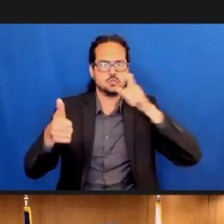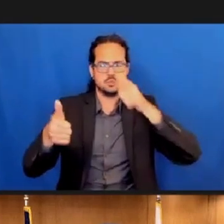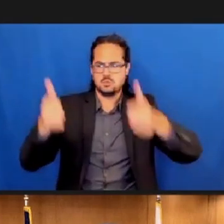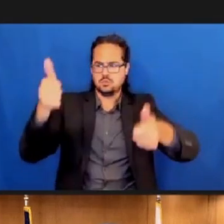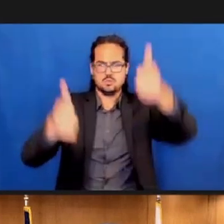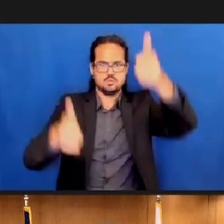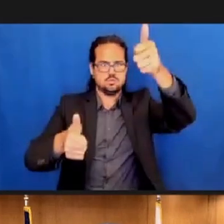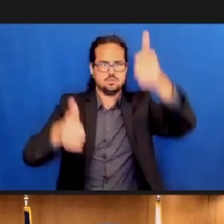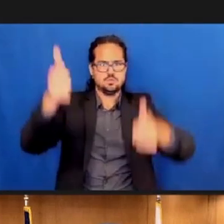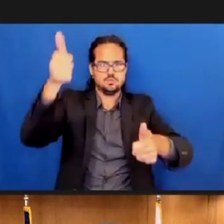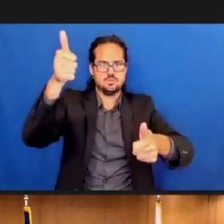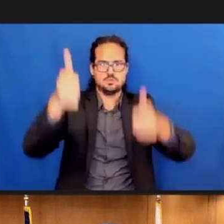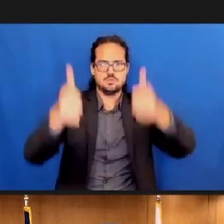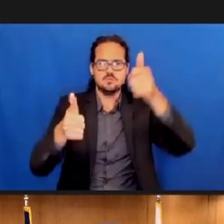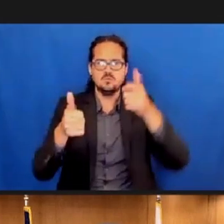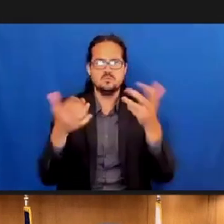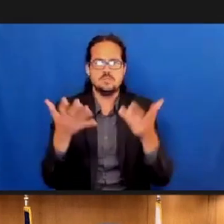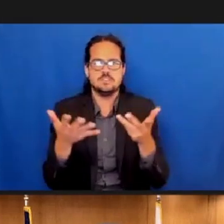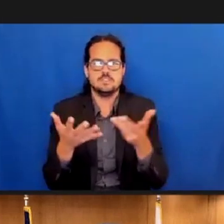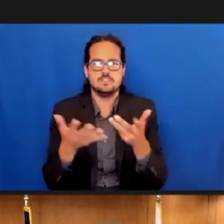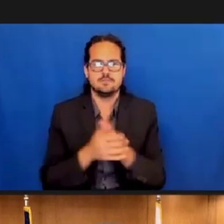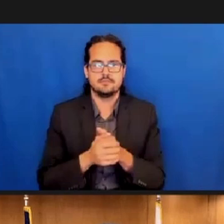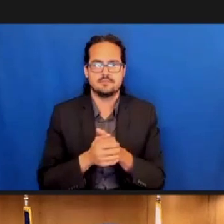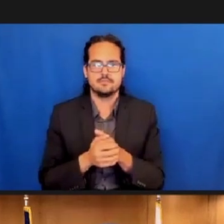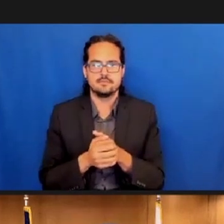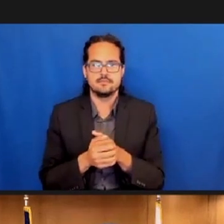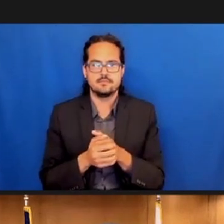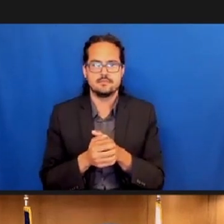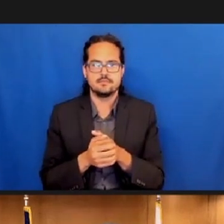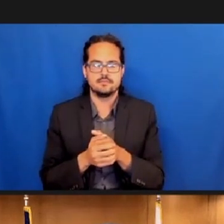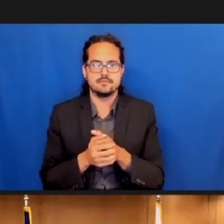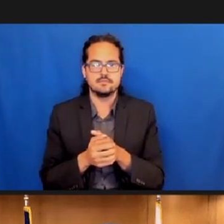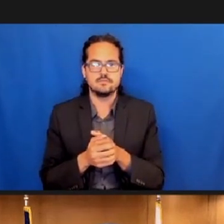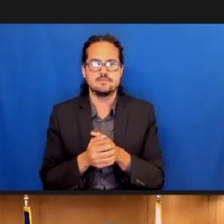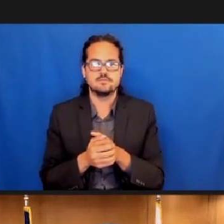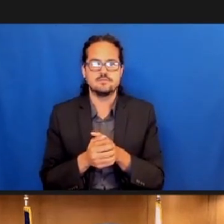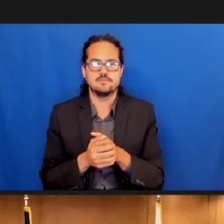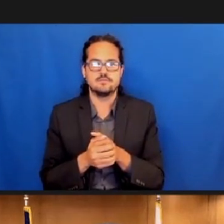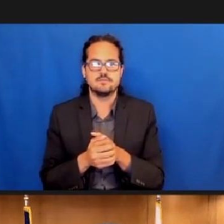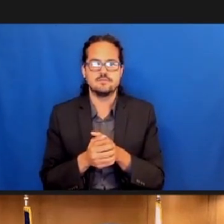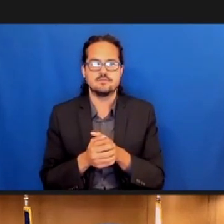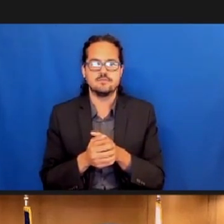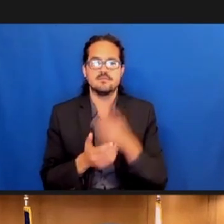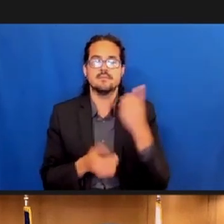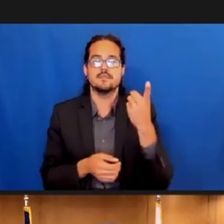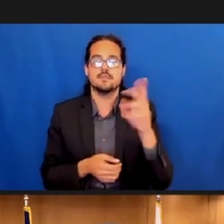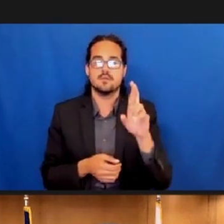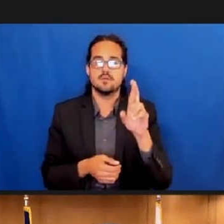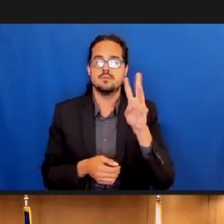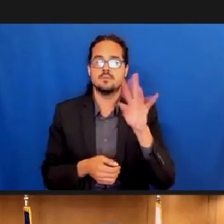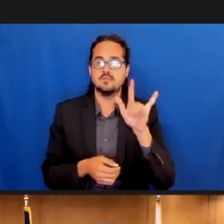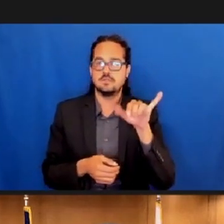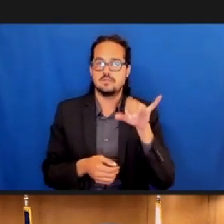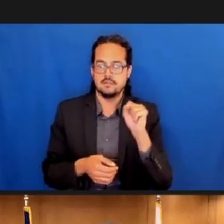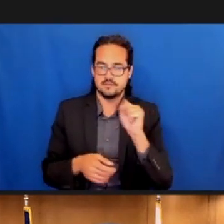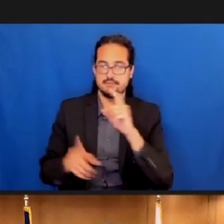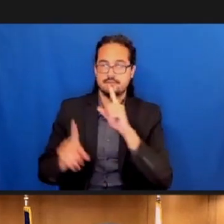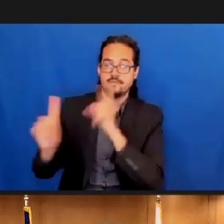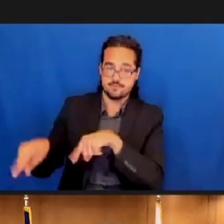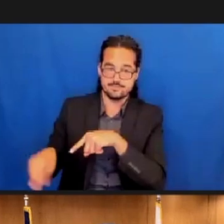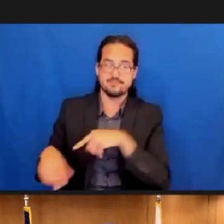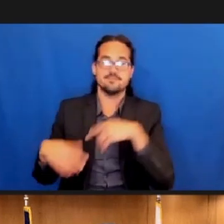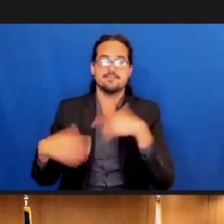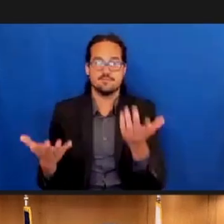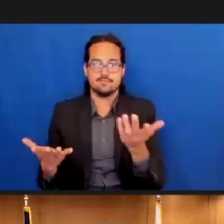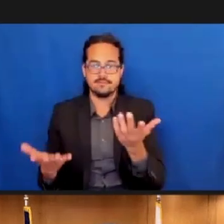Yeah, the Cal OSHA regulates all workplaces in the state, regardless of county. So